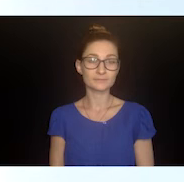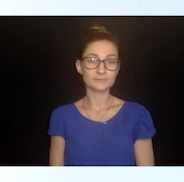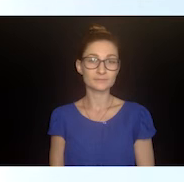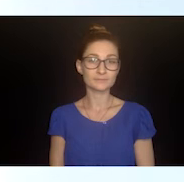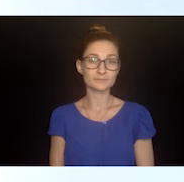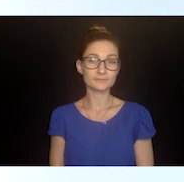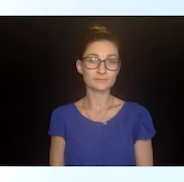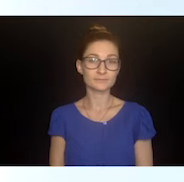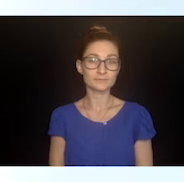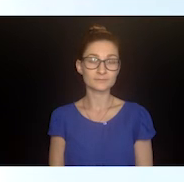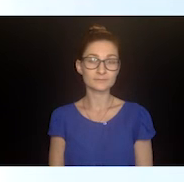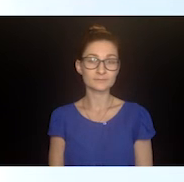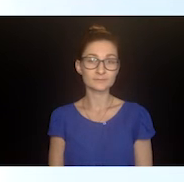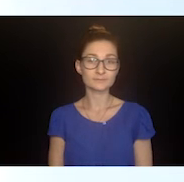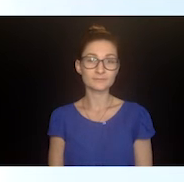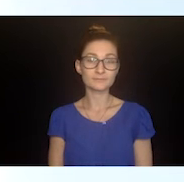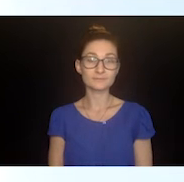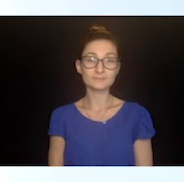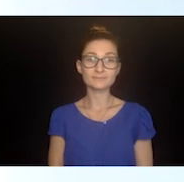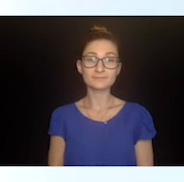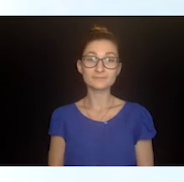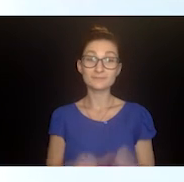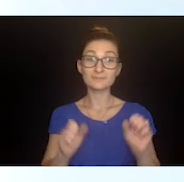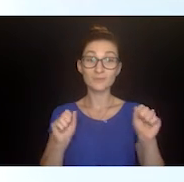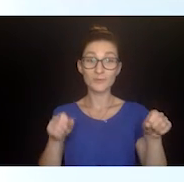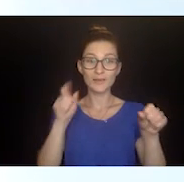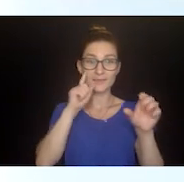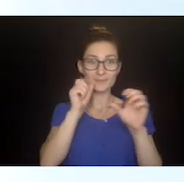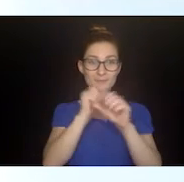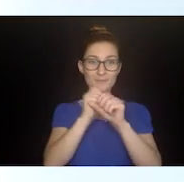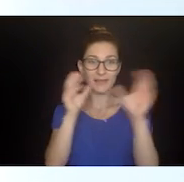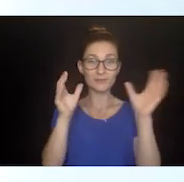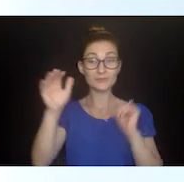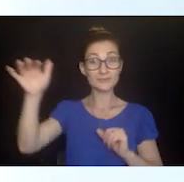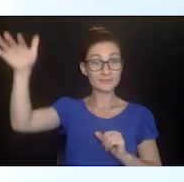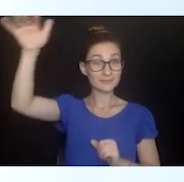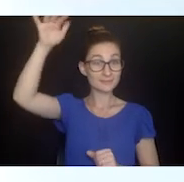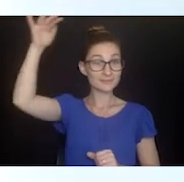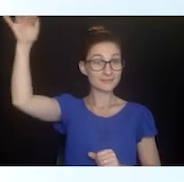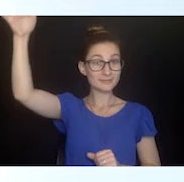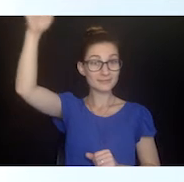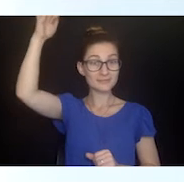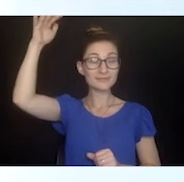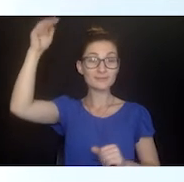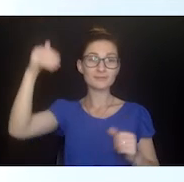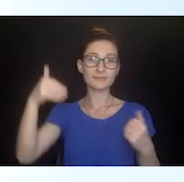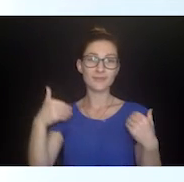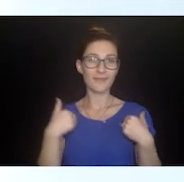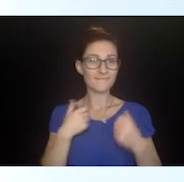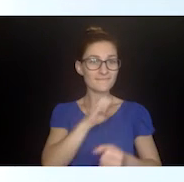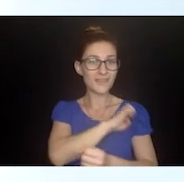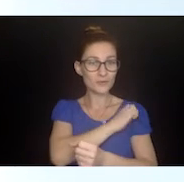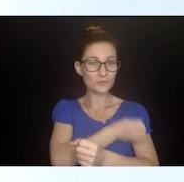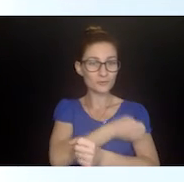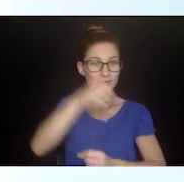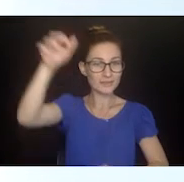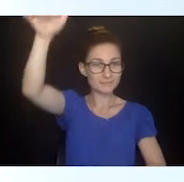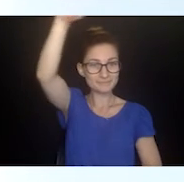And you might want just also to imagine that above you is this endless source of energy.